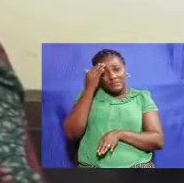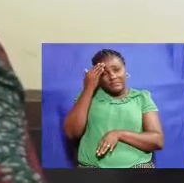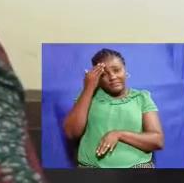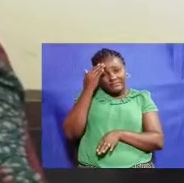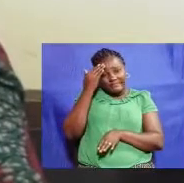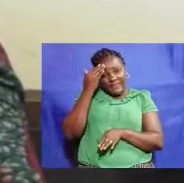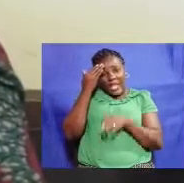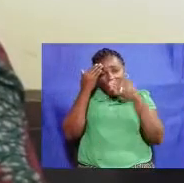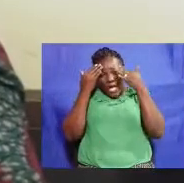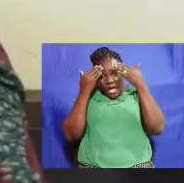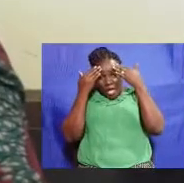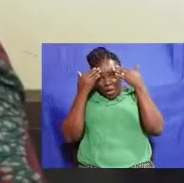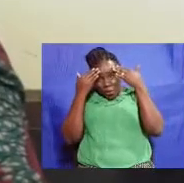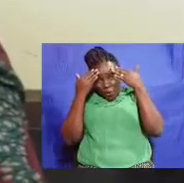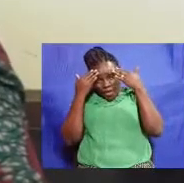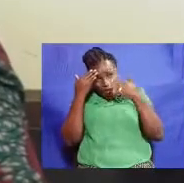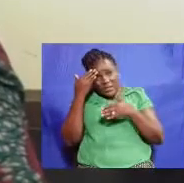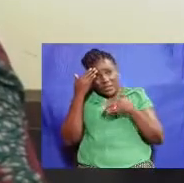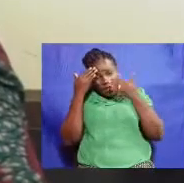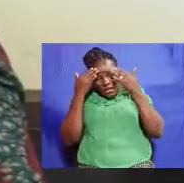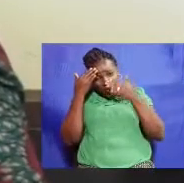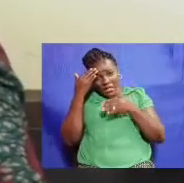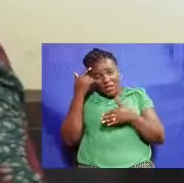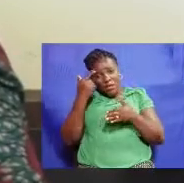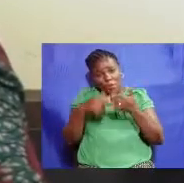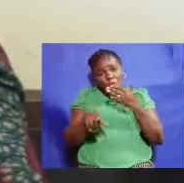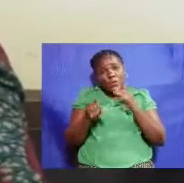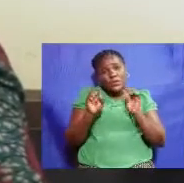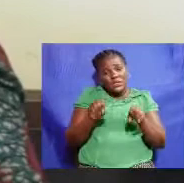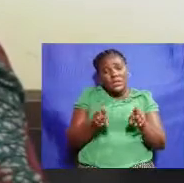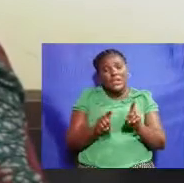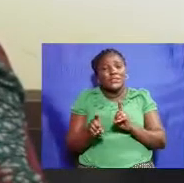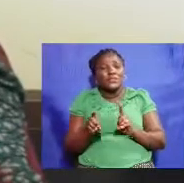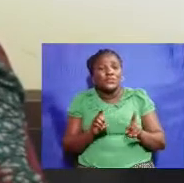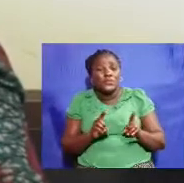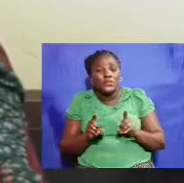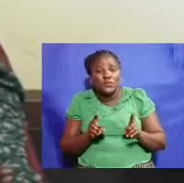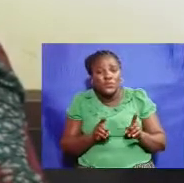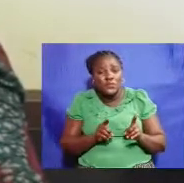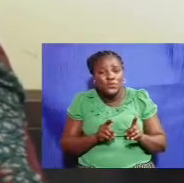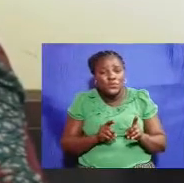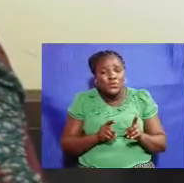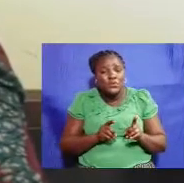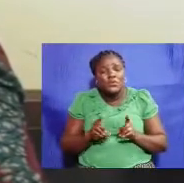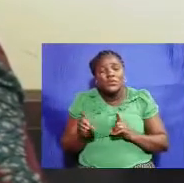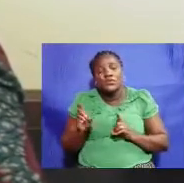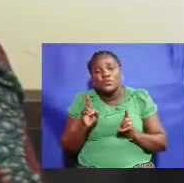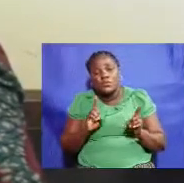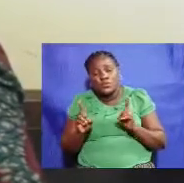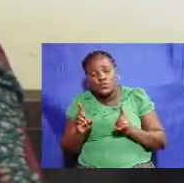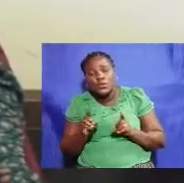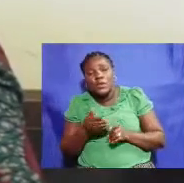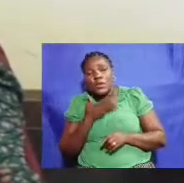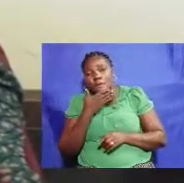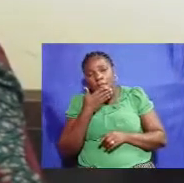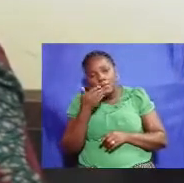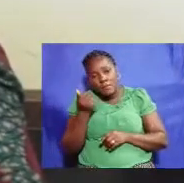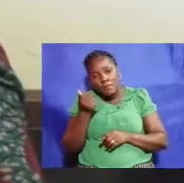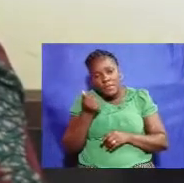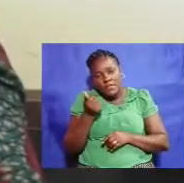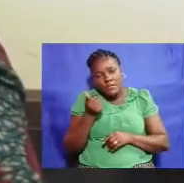are aware that what they can do, persons with disability can do and do it better.